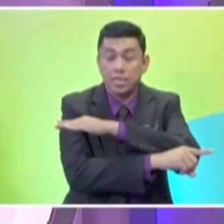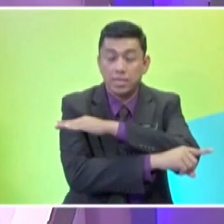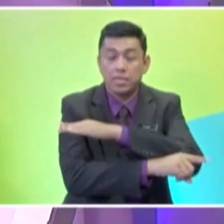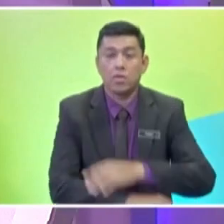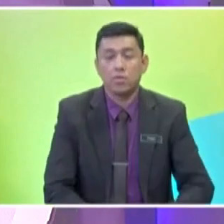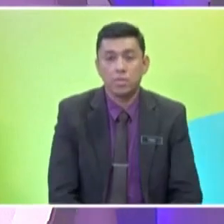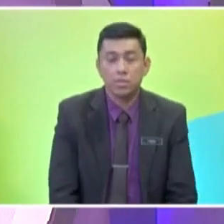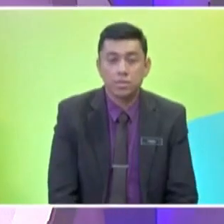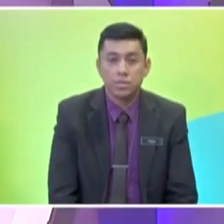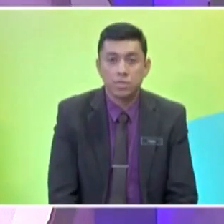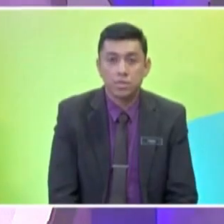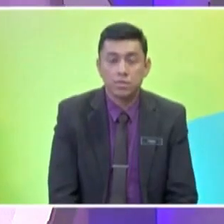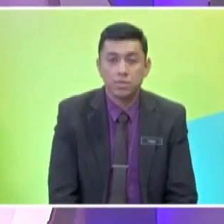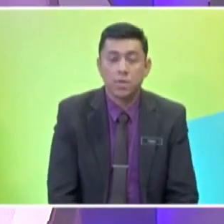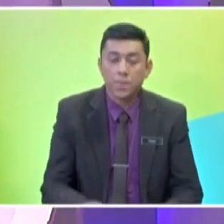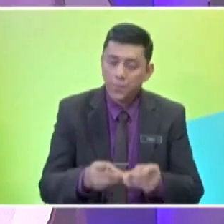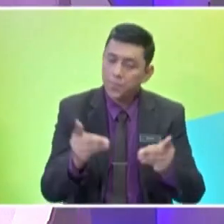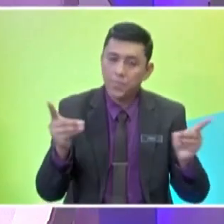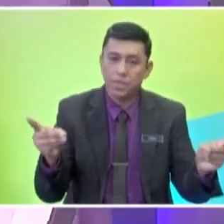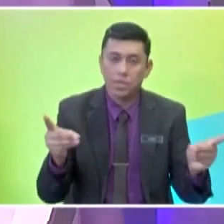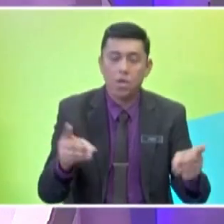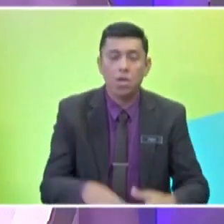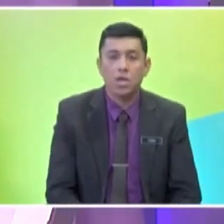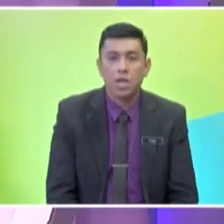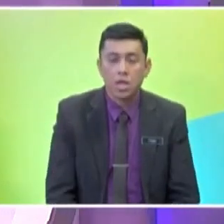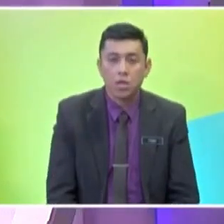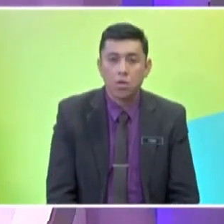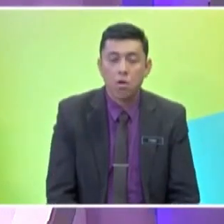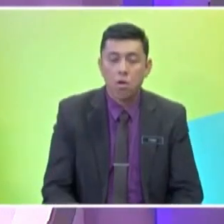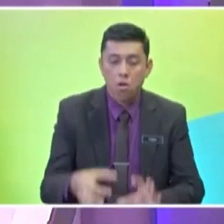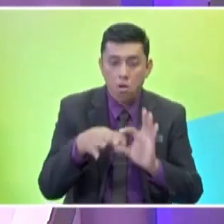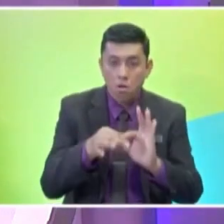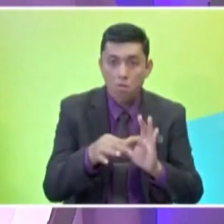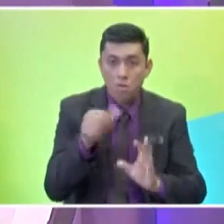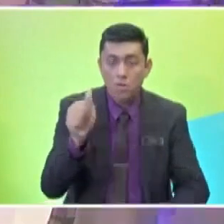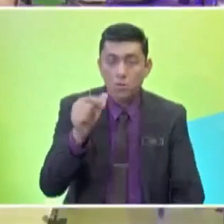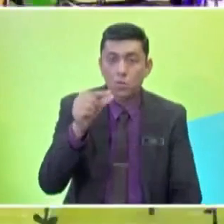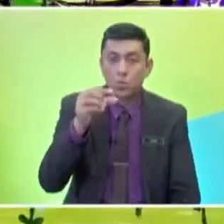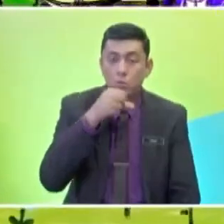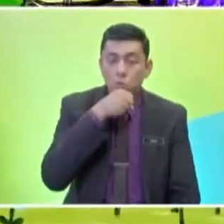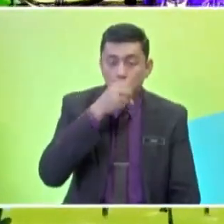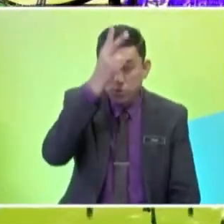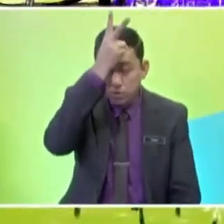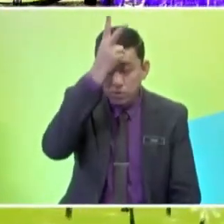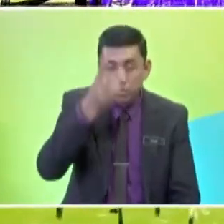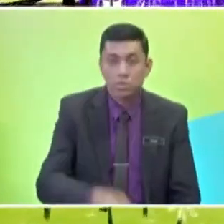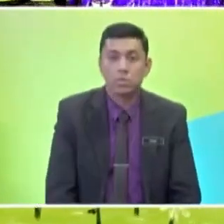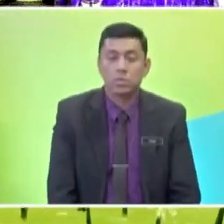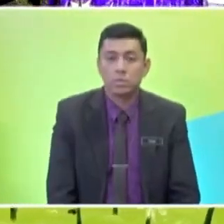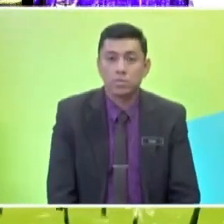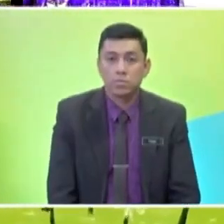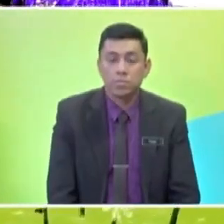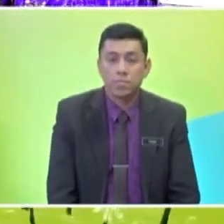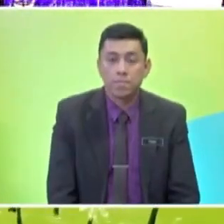the tail of a chicken is different from the tail of a goat. Okay, the next one is the...